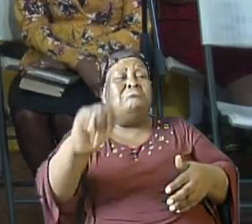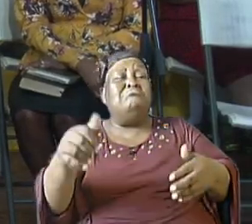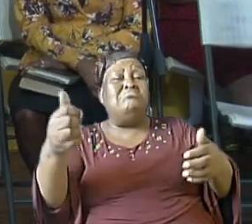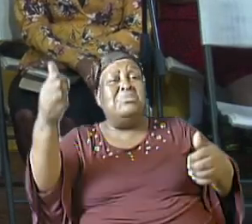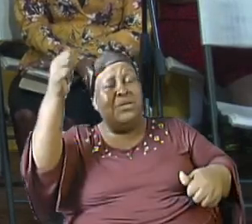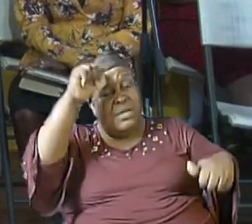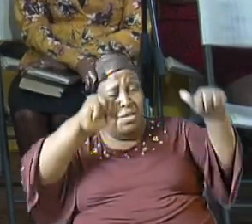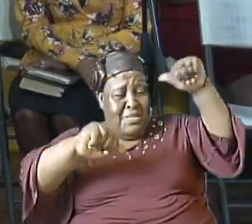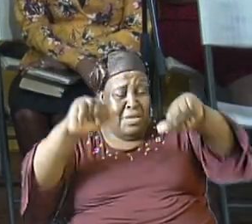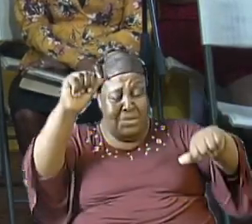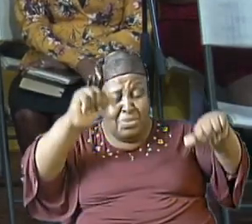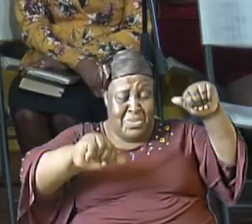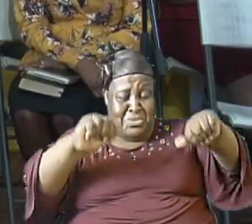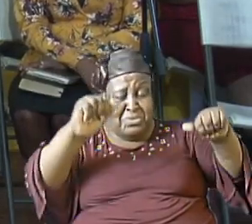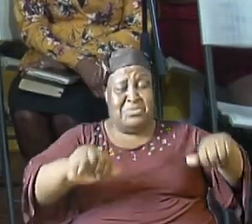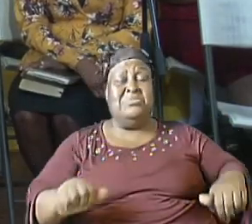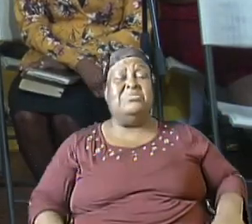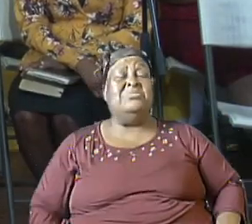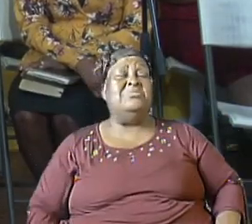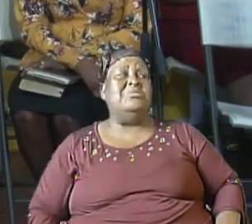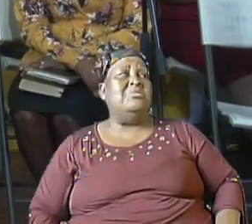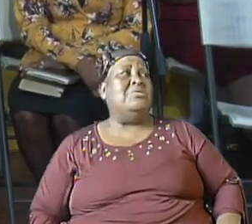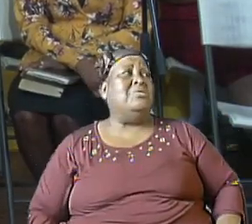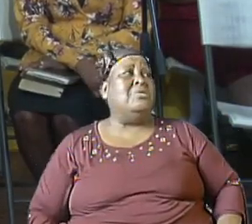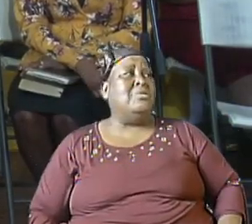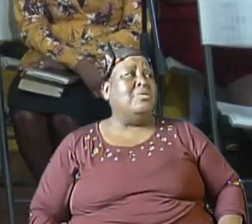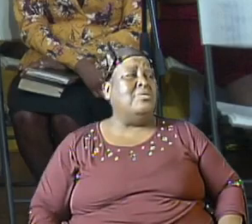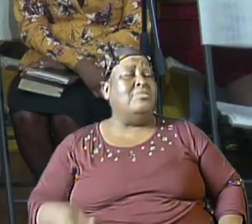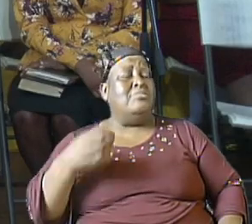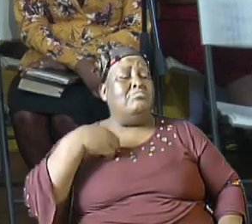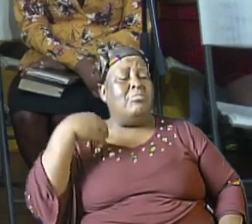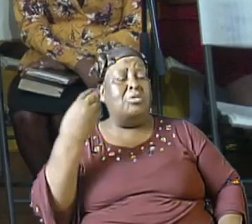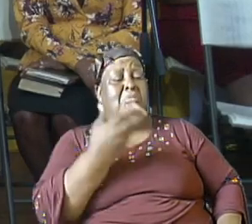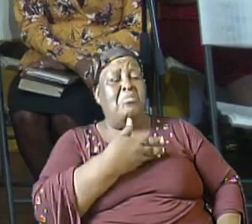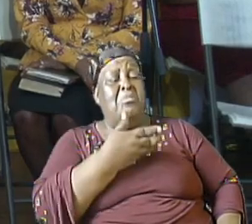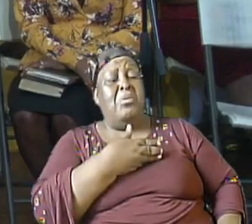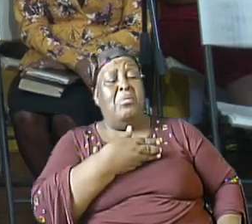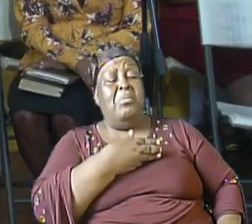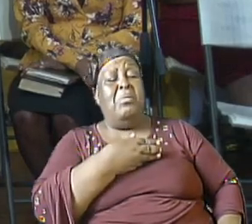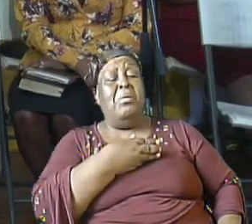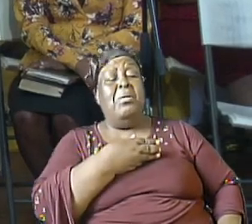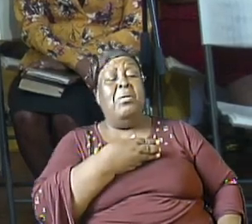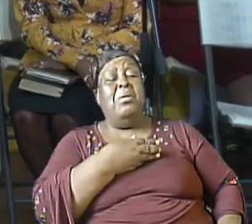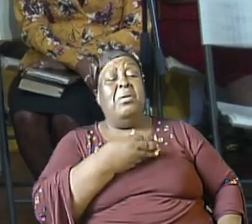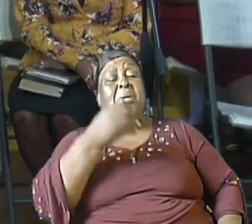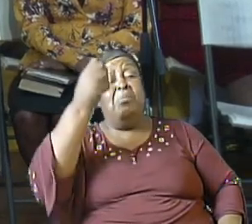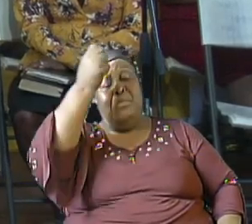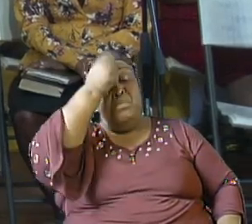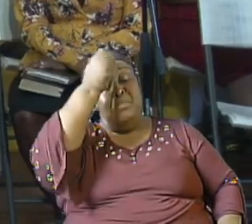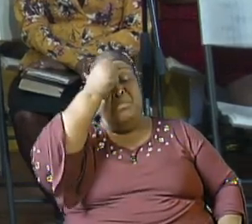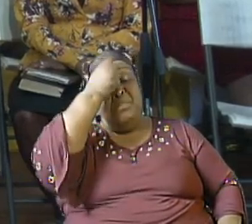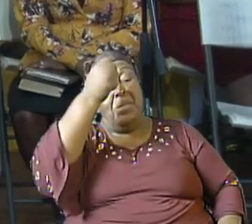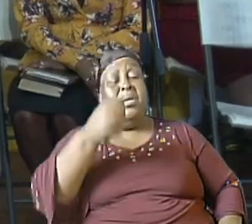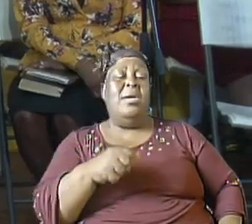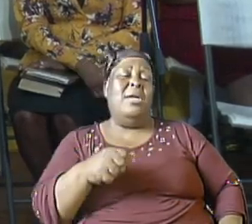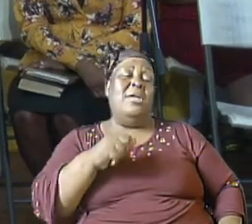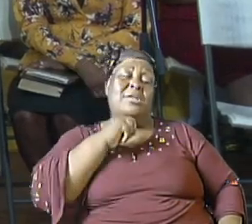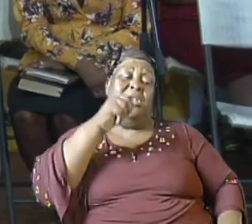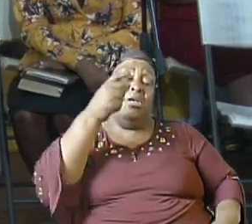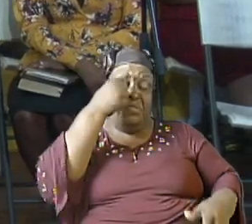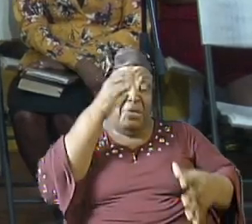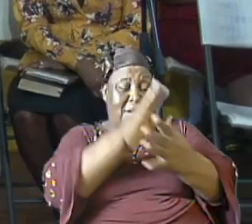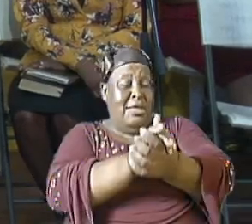Hallelujah. So our rebellion, our doubts, our fears, our